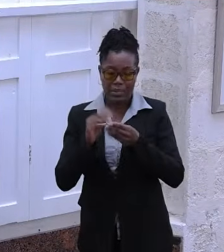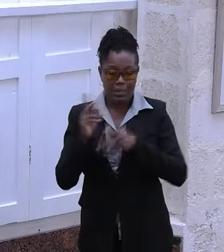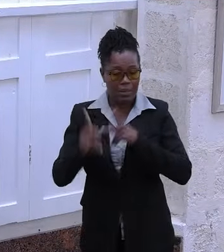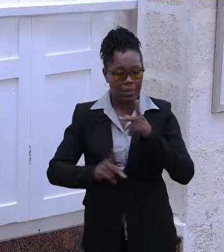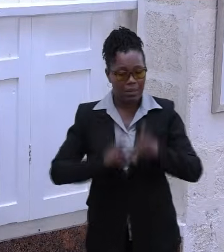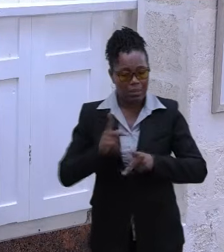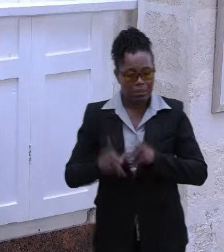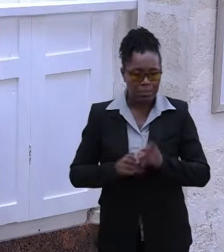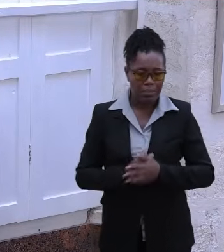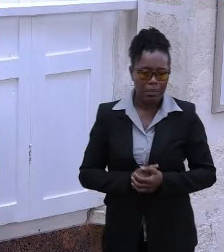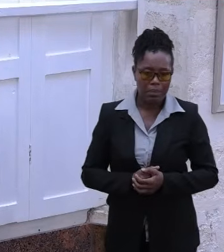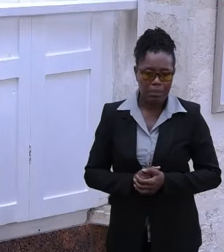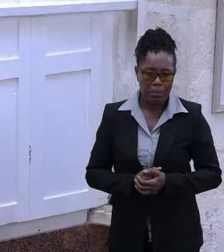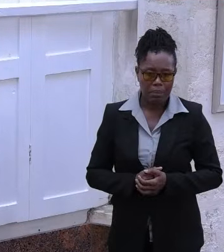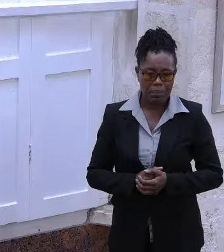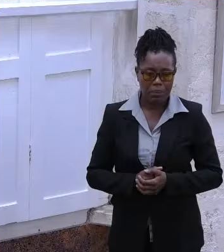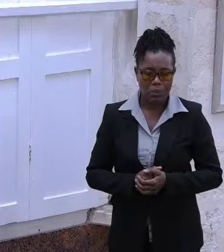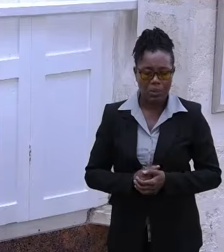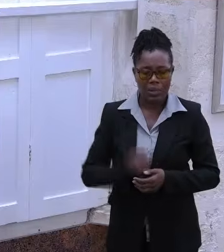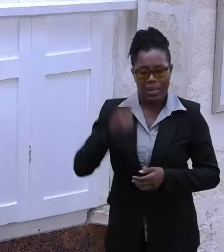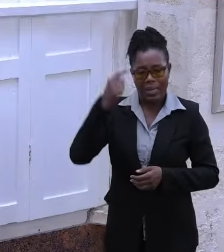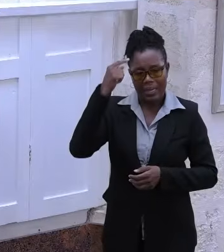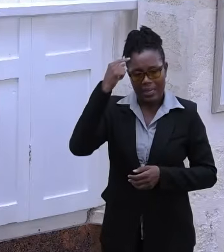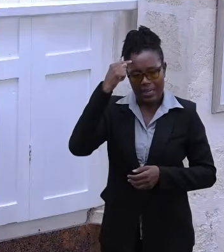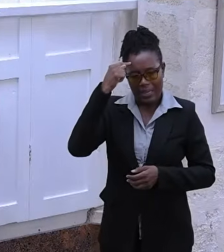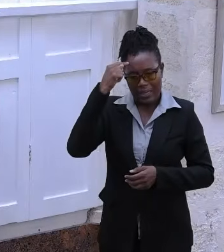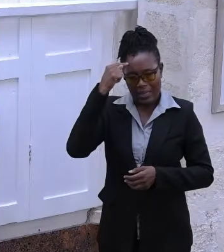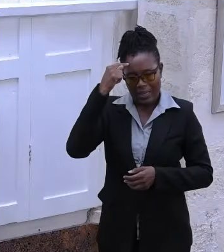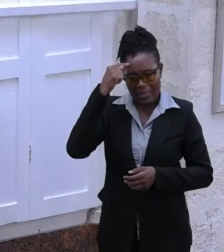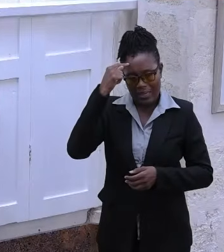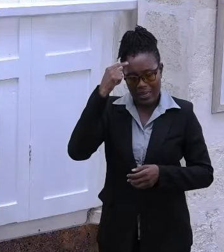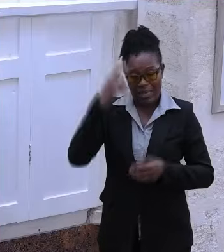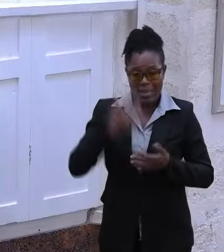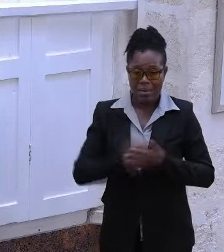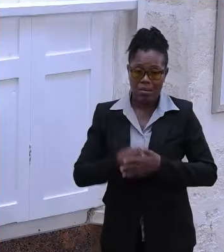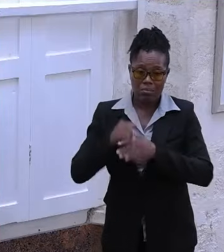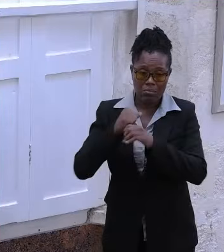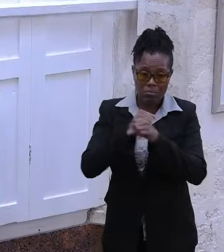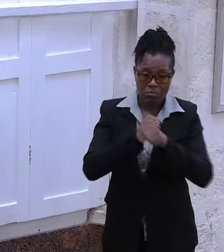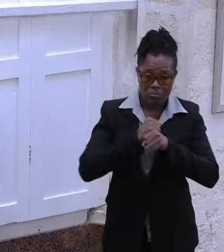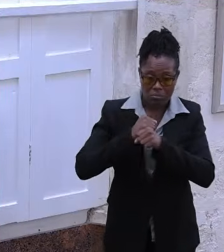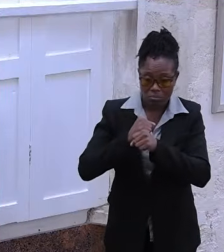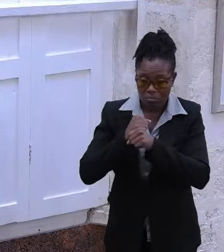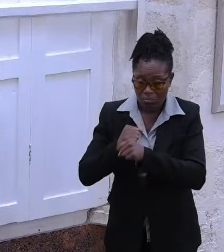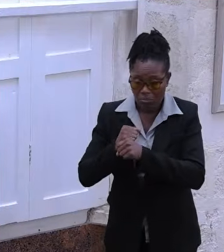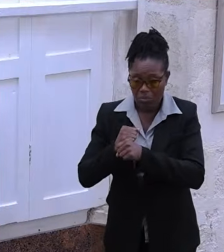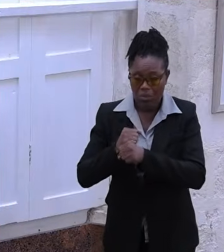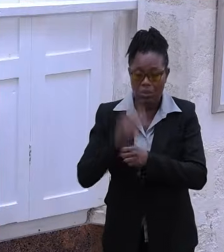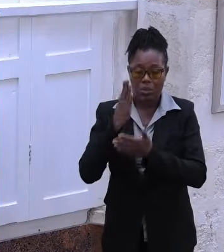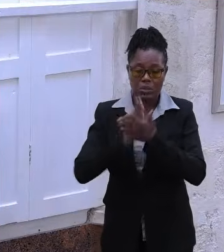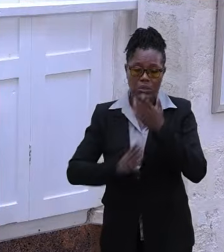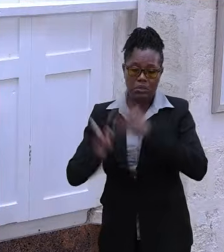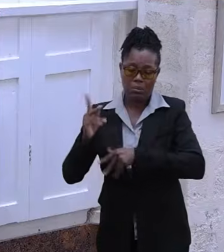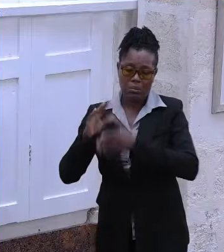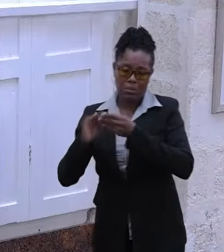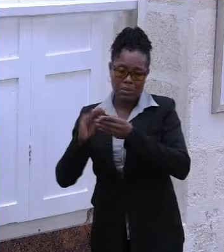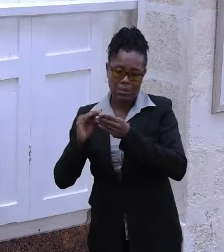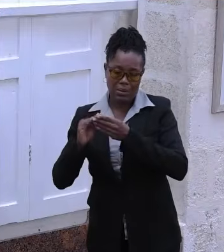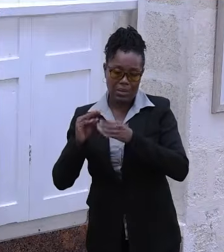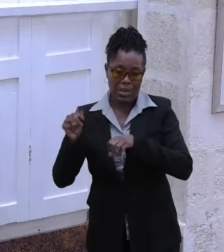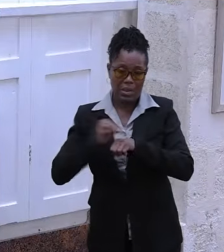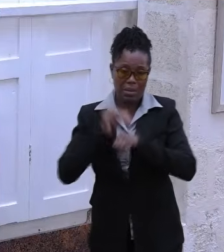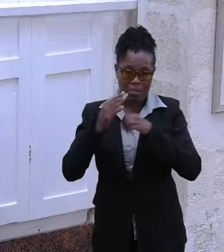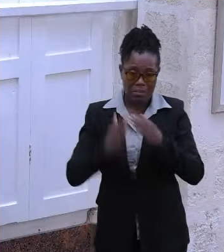don't give the impression that they're not guardrails here. Because I heard some saying that, you know, the minister can come